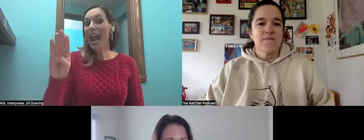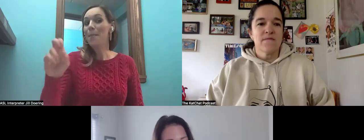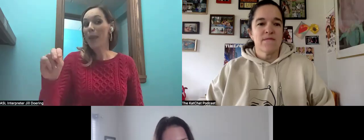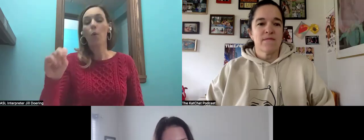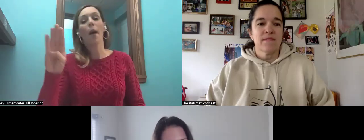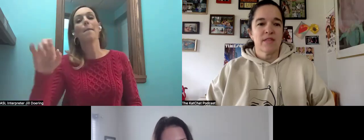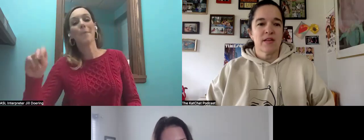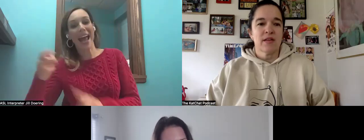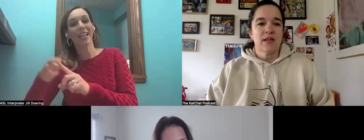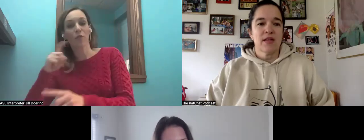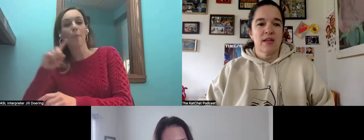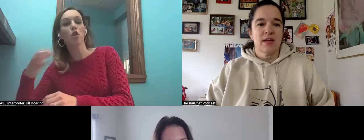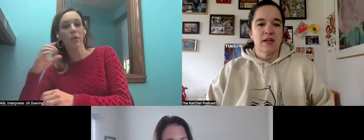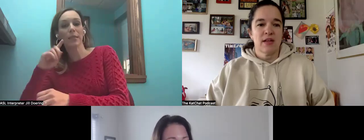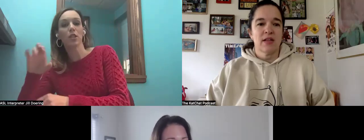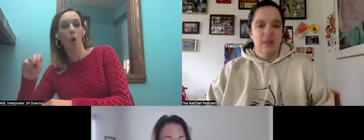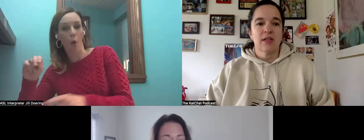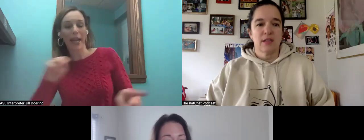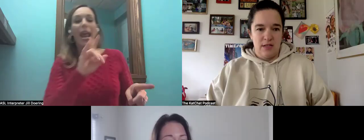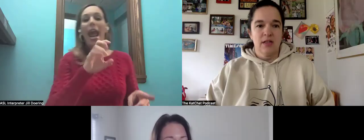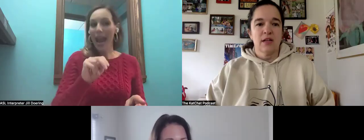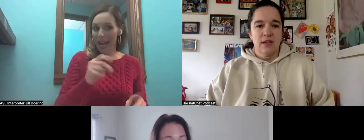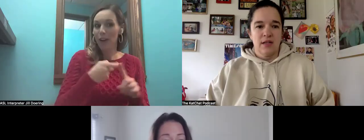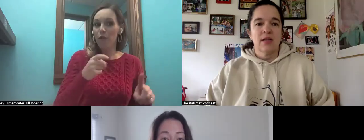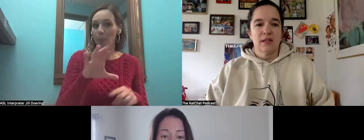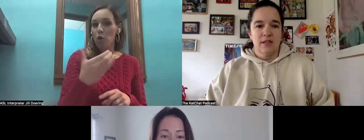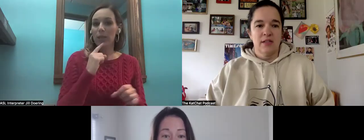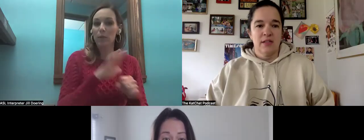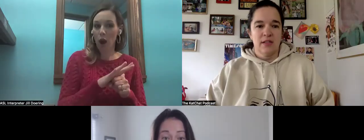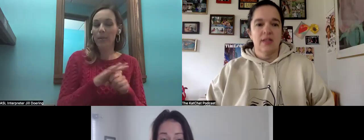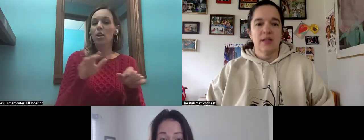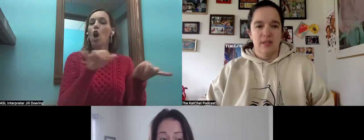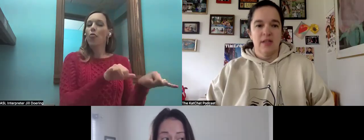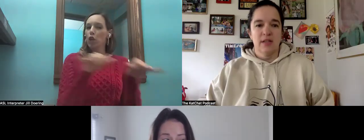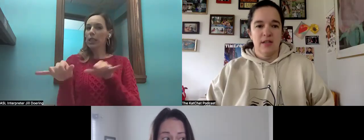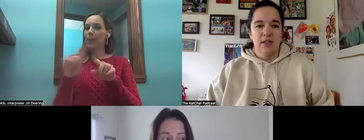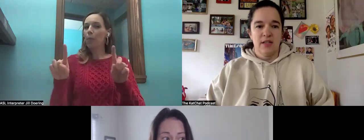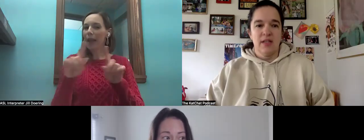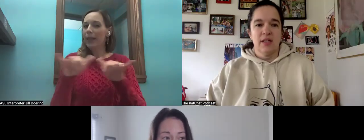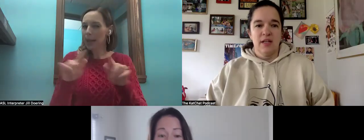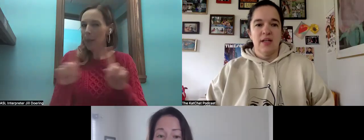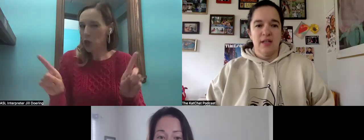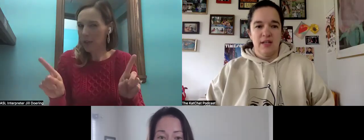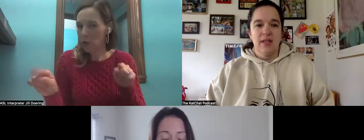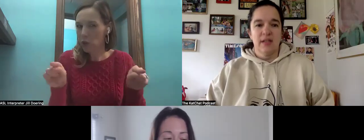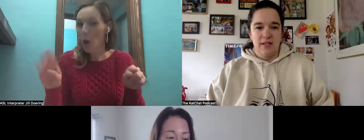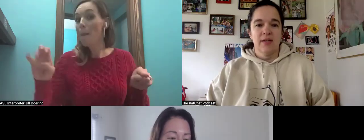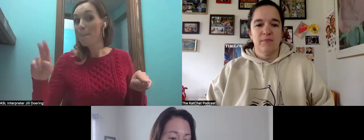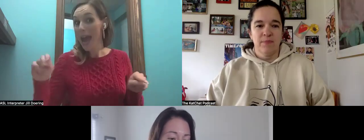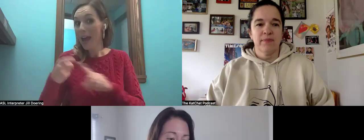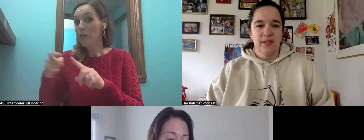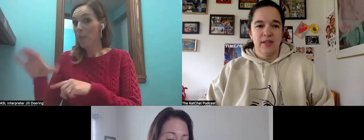Christmas Coin, Aiden from the Christmas Promise. They're similar yet different. Obviously, from the Christmas Coin, he's a dad.